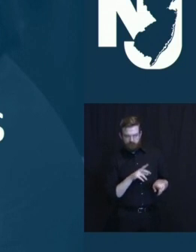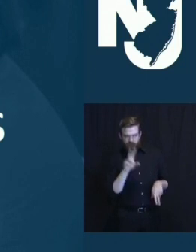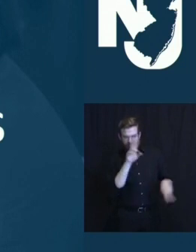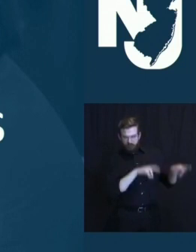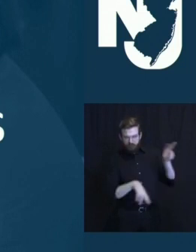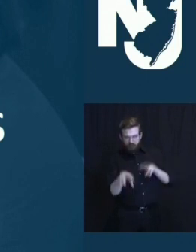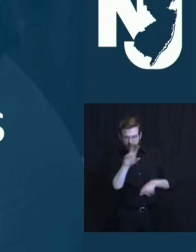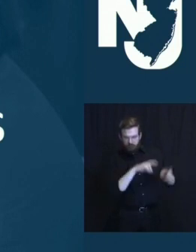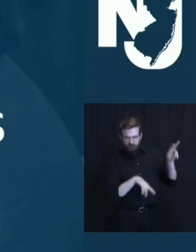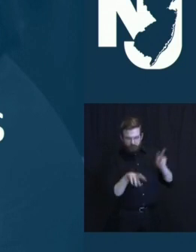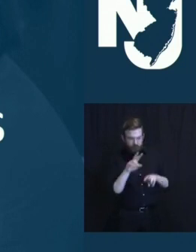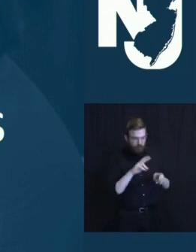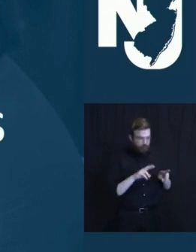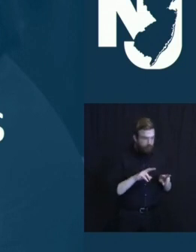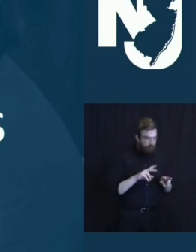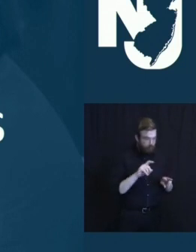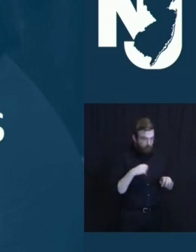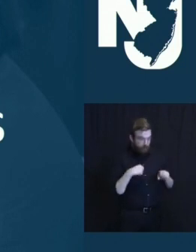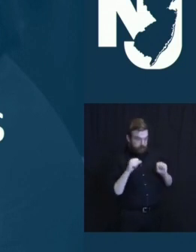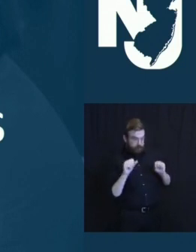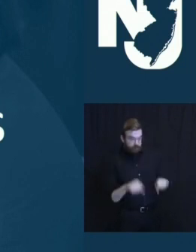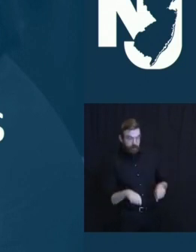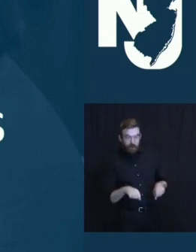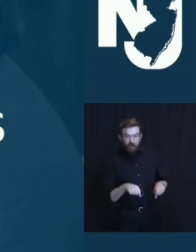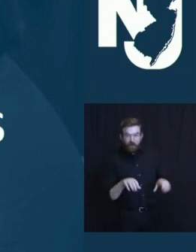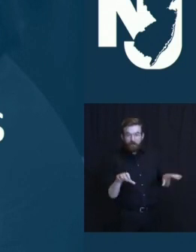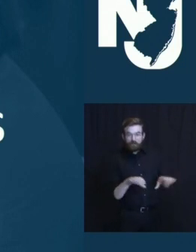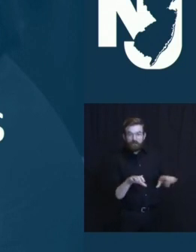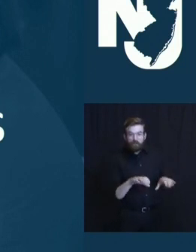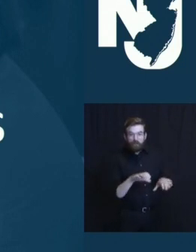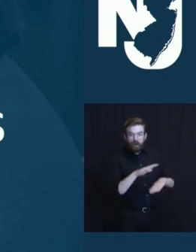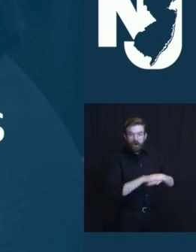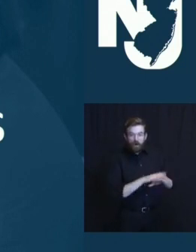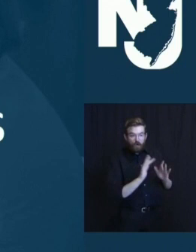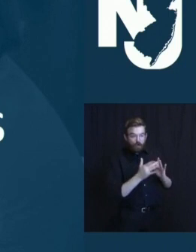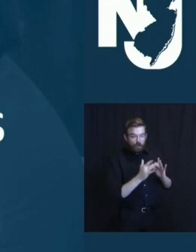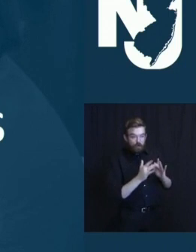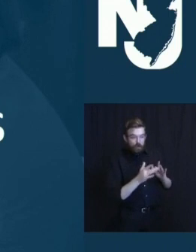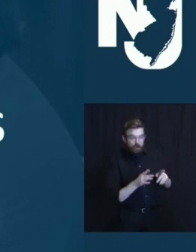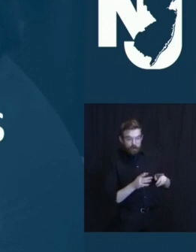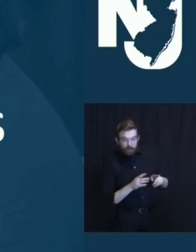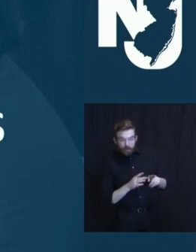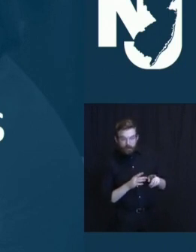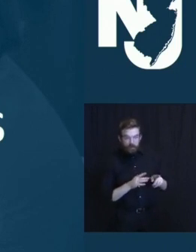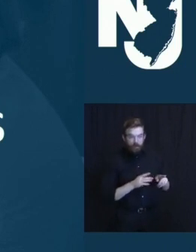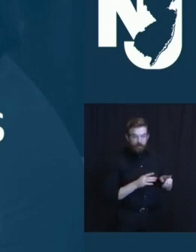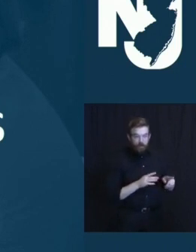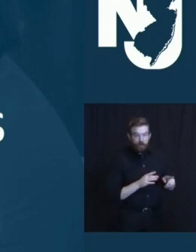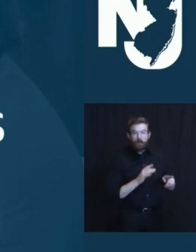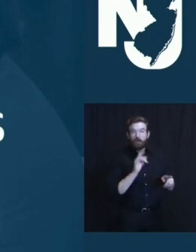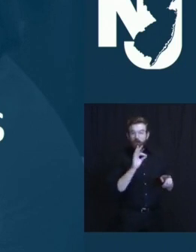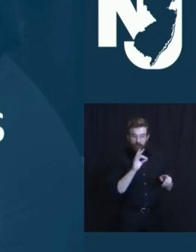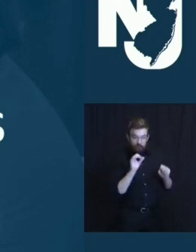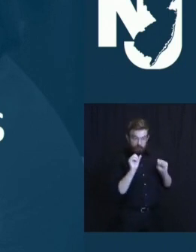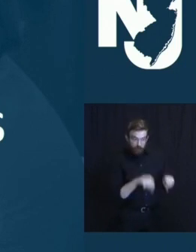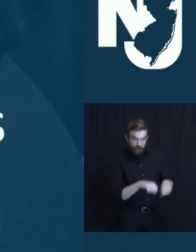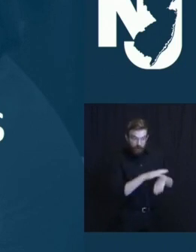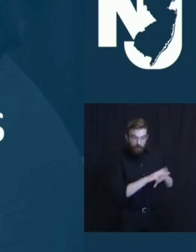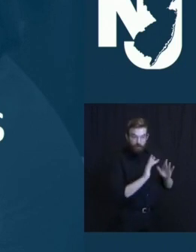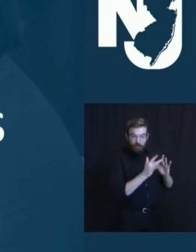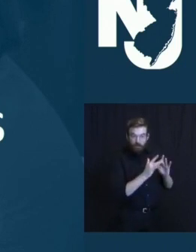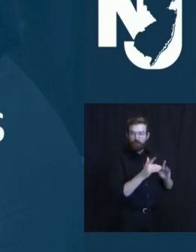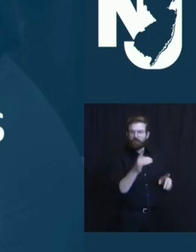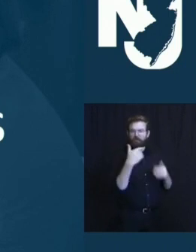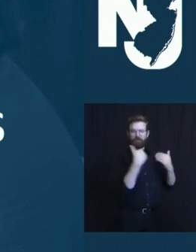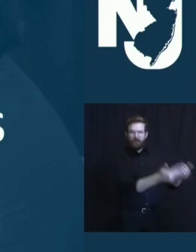and take care of it online. Additionally, MVC is taking steps to mitigate issues of crowding. A record number